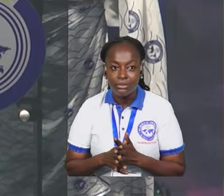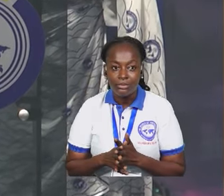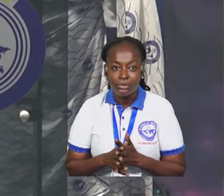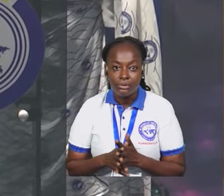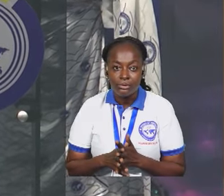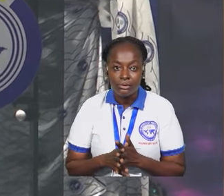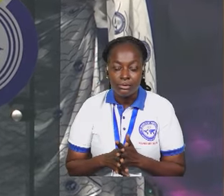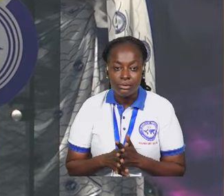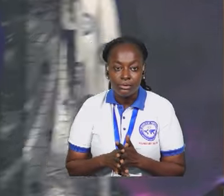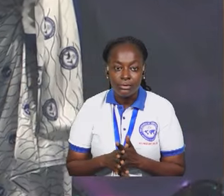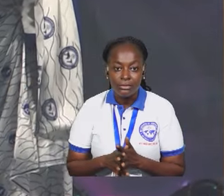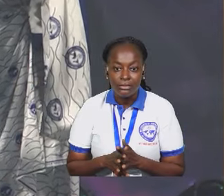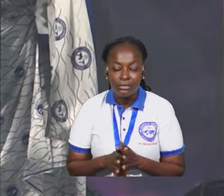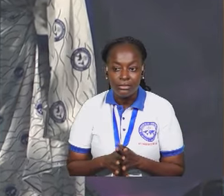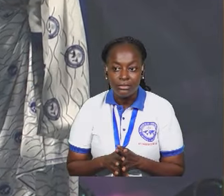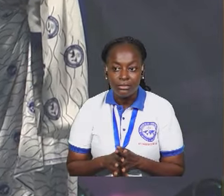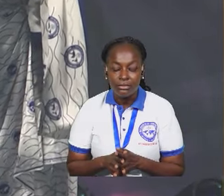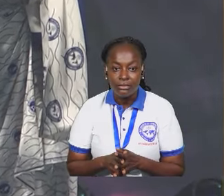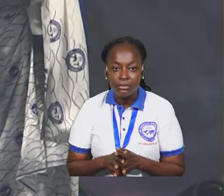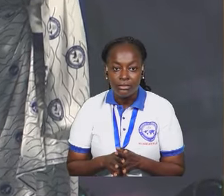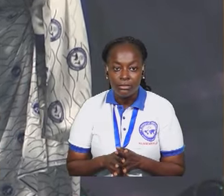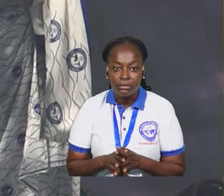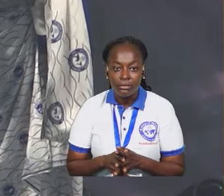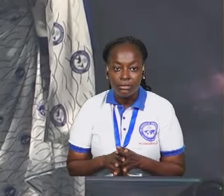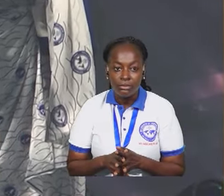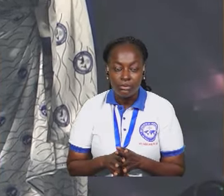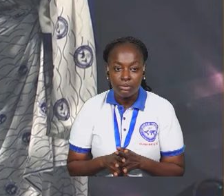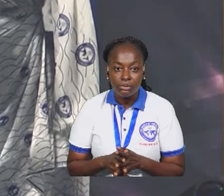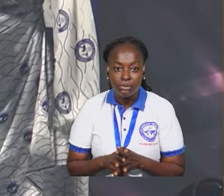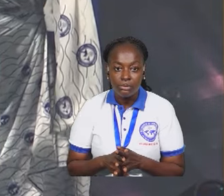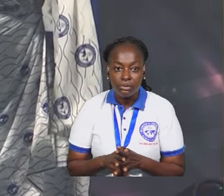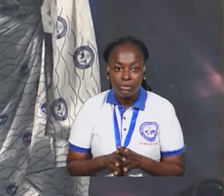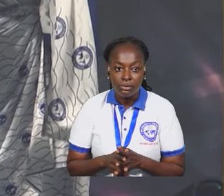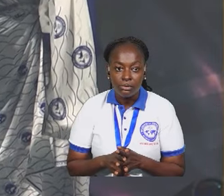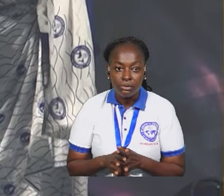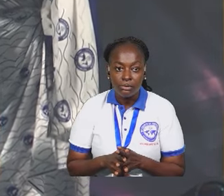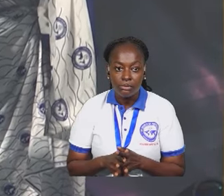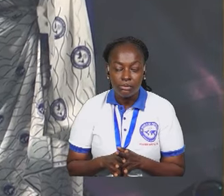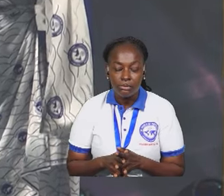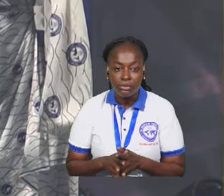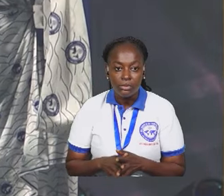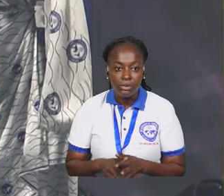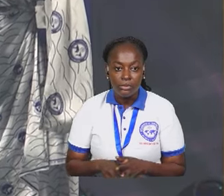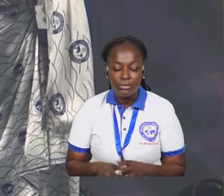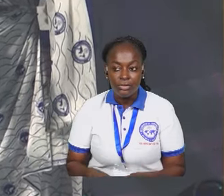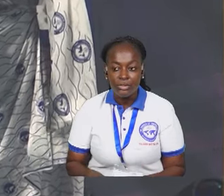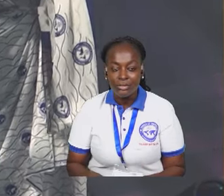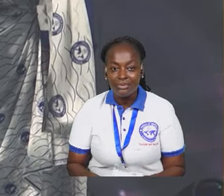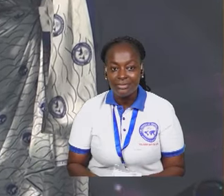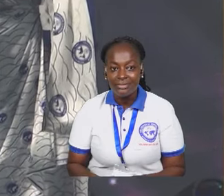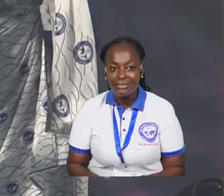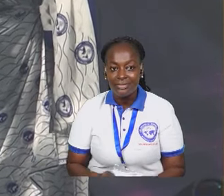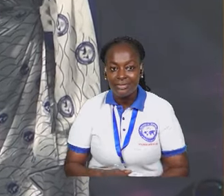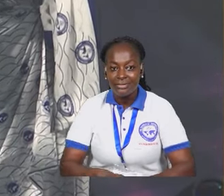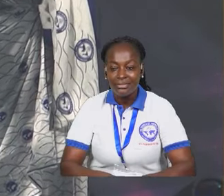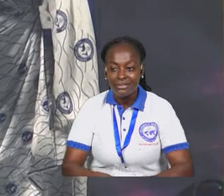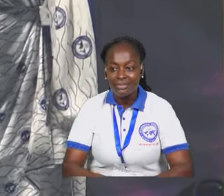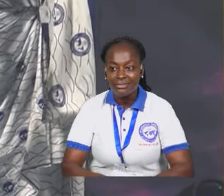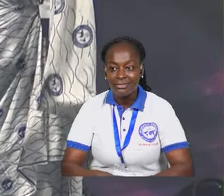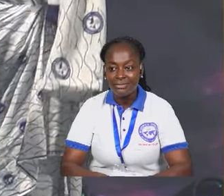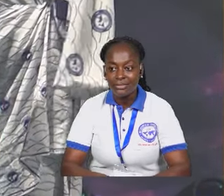na wa mu wa mfumsoɔ enwu won so na ɔde asɛm